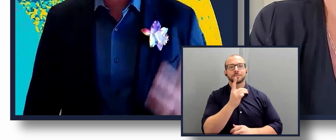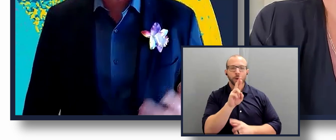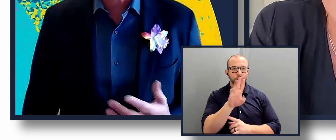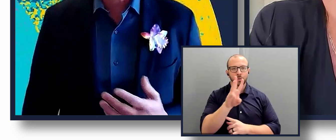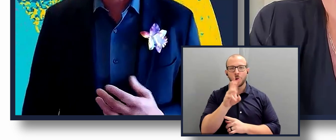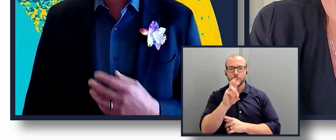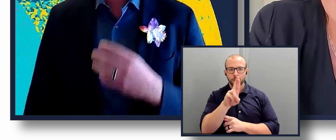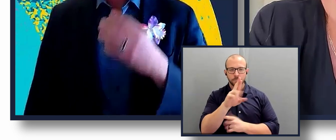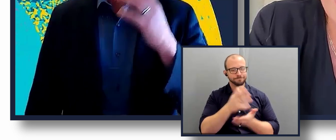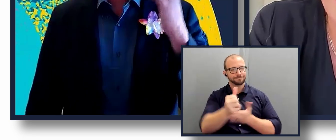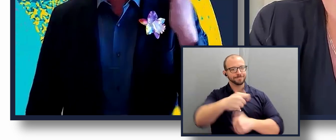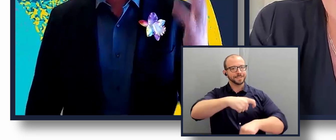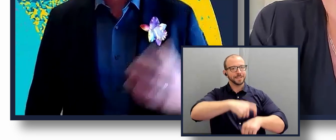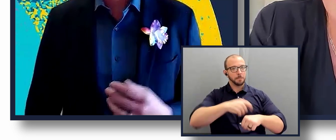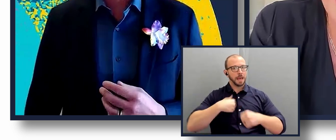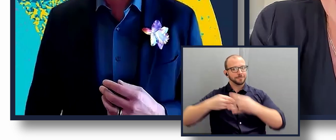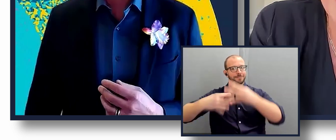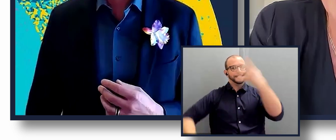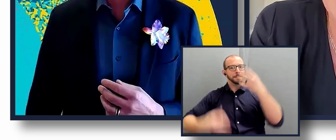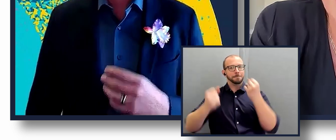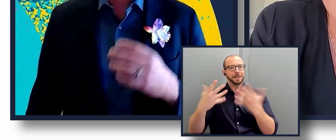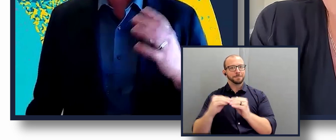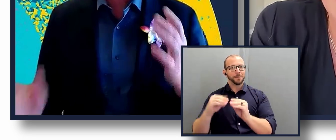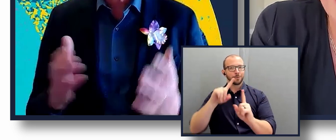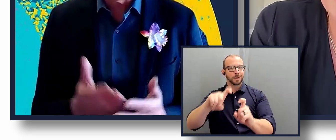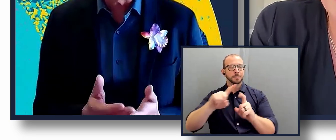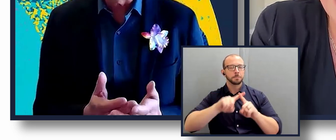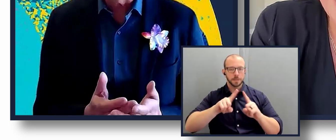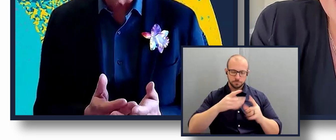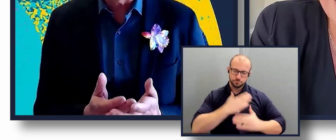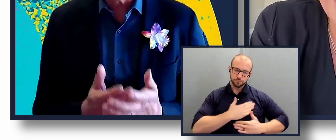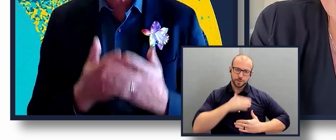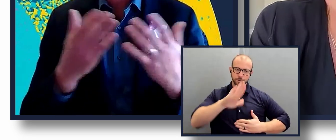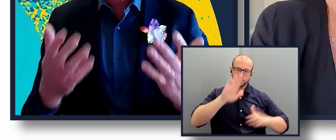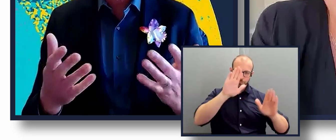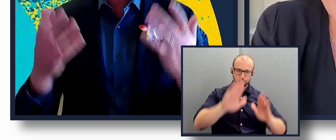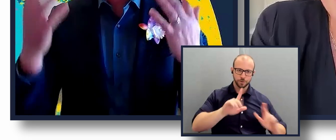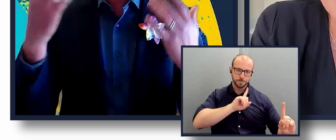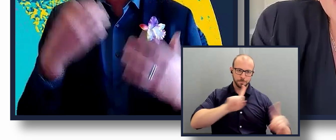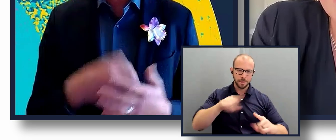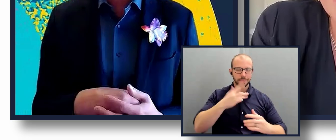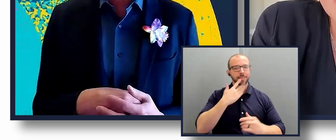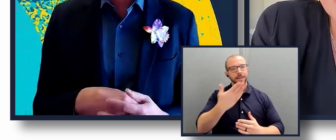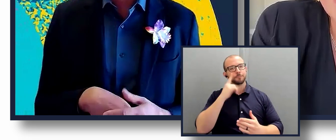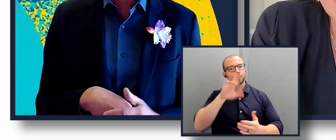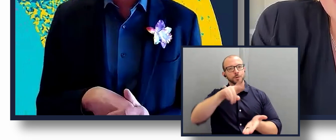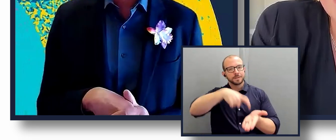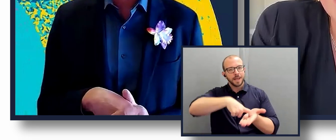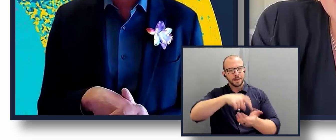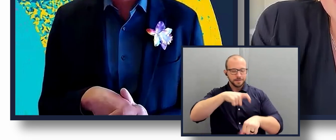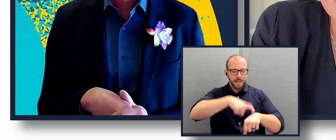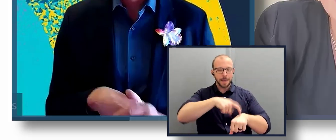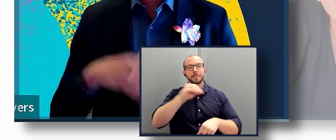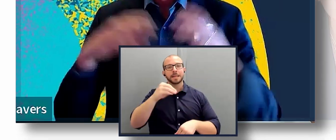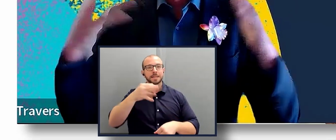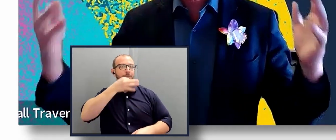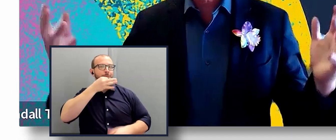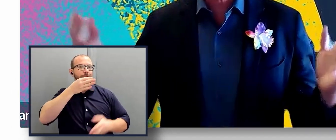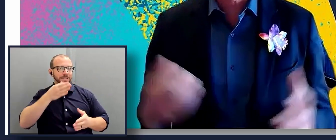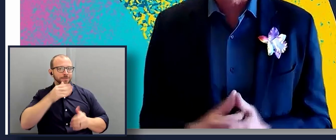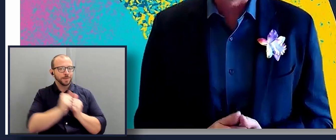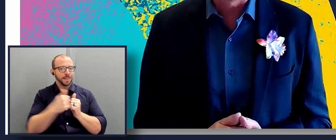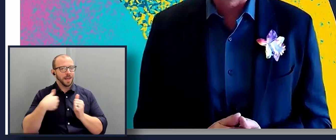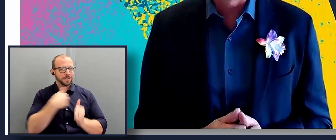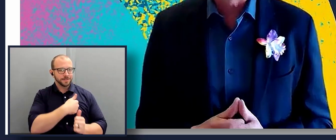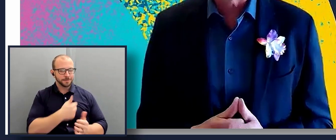had many more questions, but those were wonderful responses. Thank you for sharing your time and your expertise with us. For those